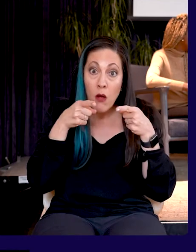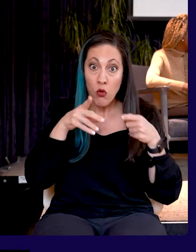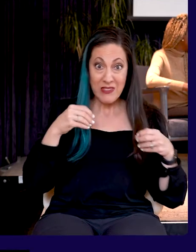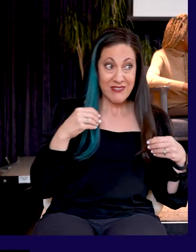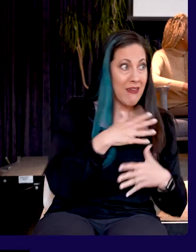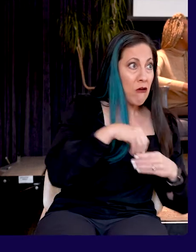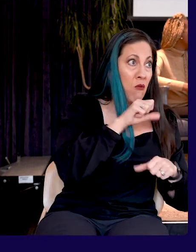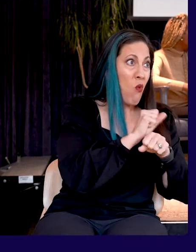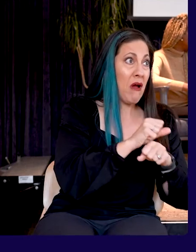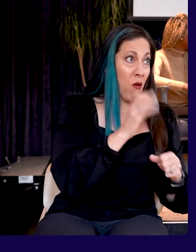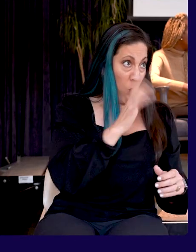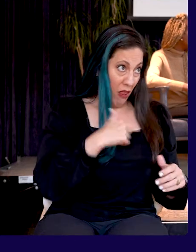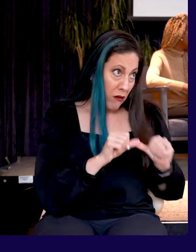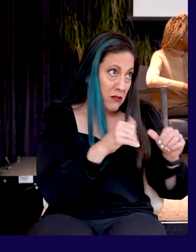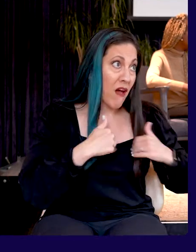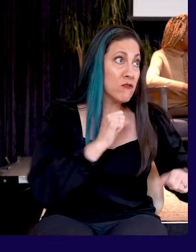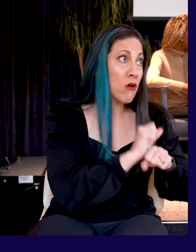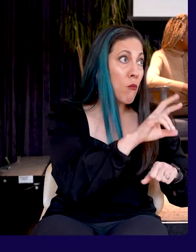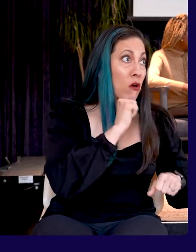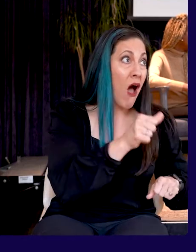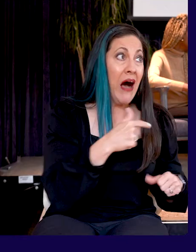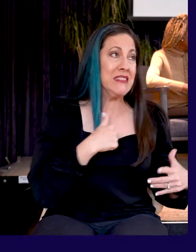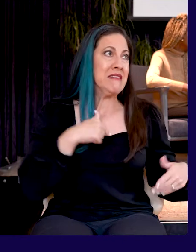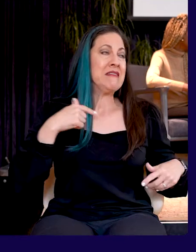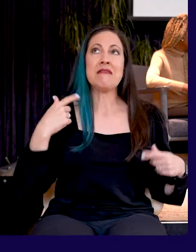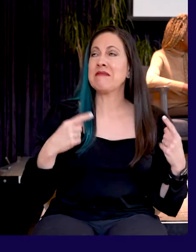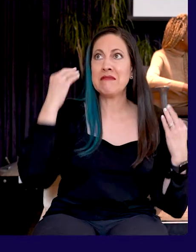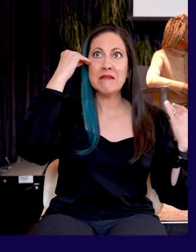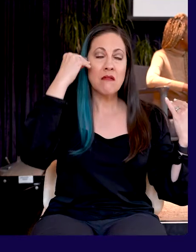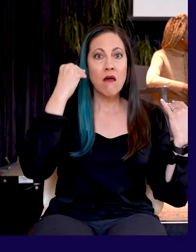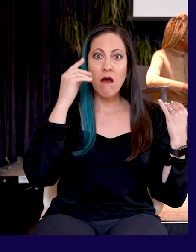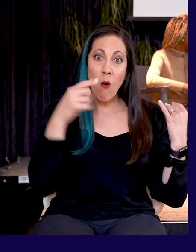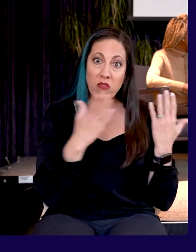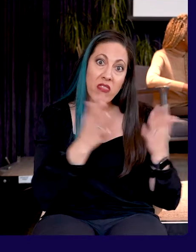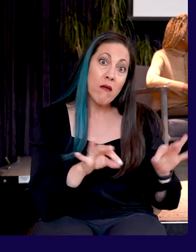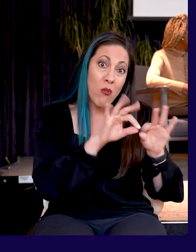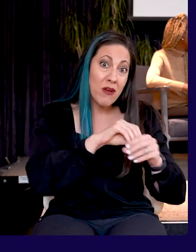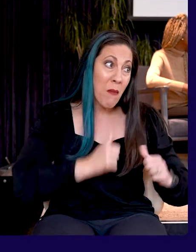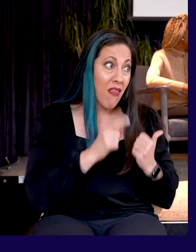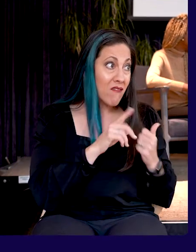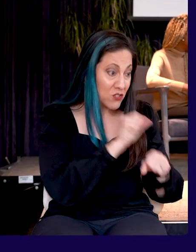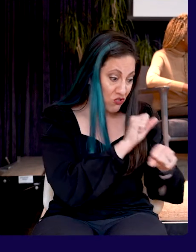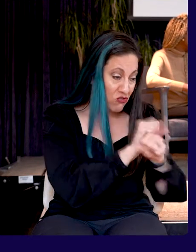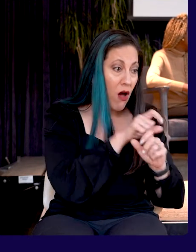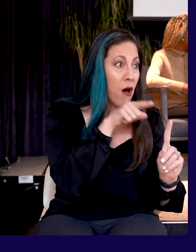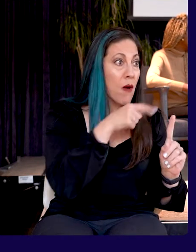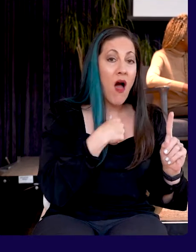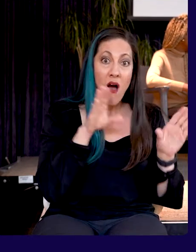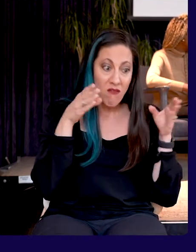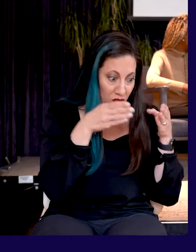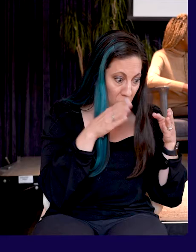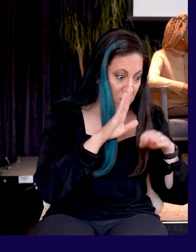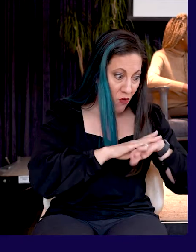your job at any second, if you are just like incredibly like all that matters in life is your job, just focus on the